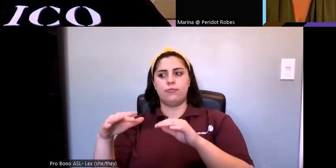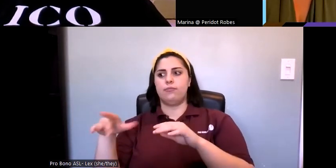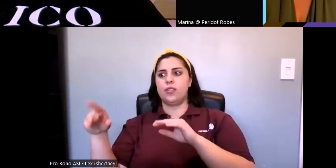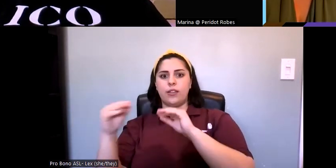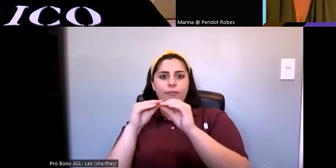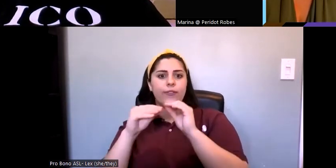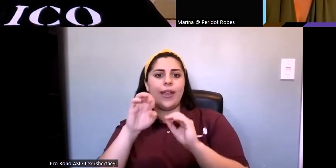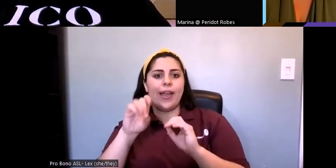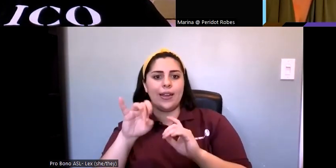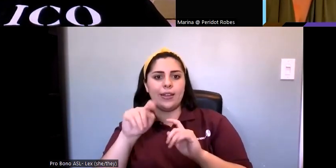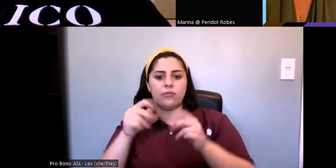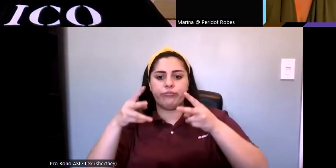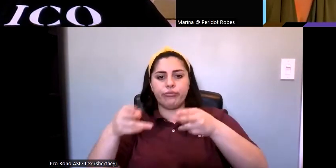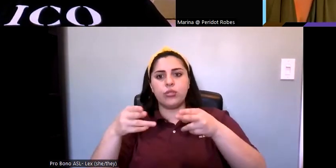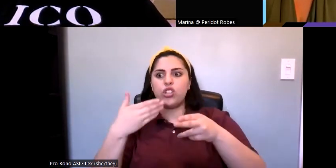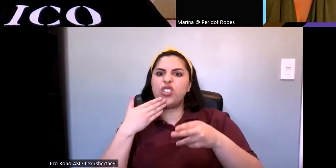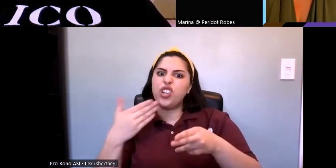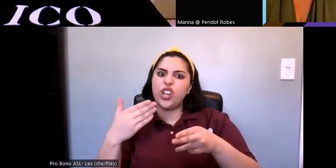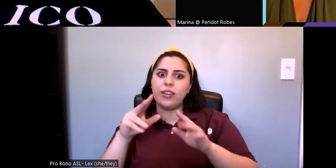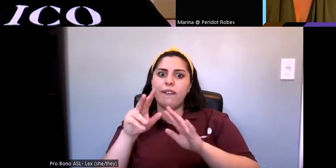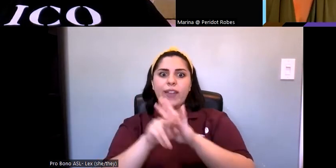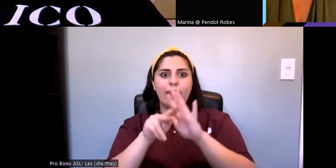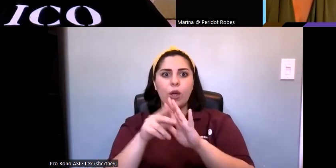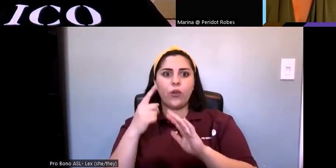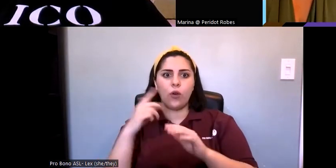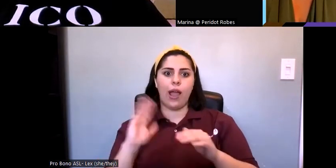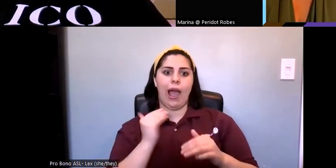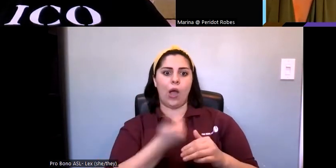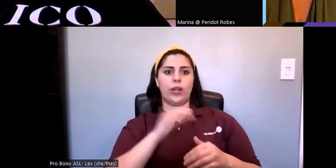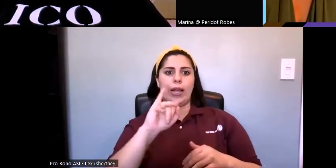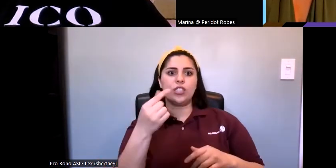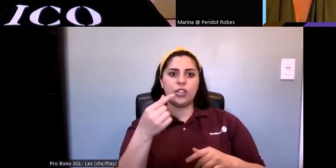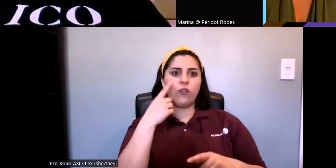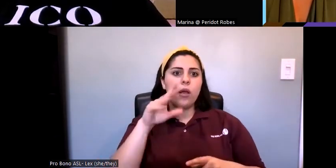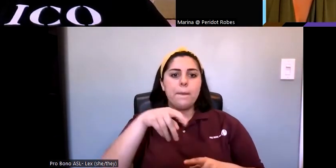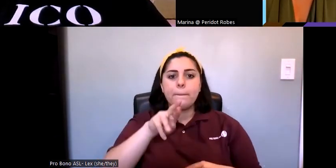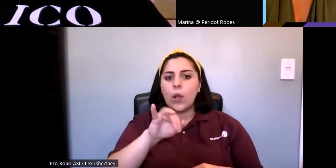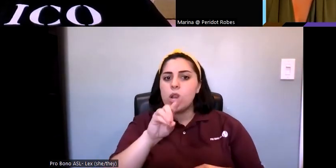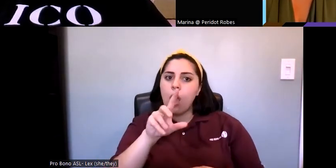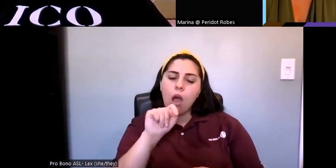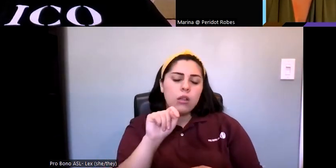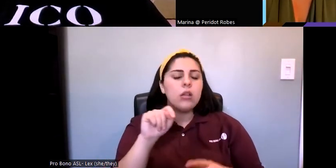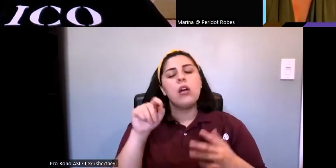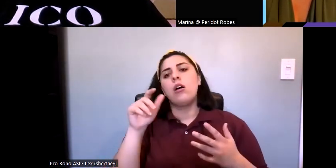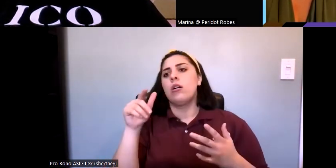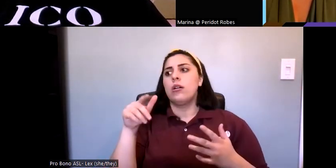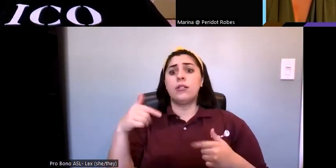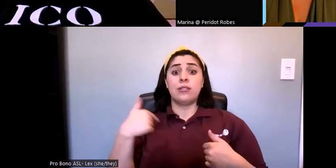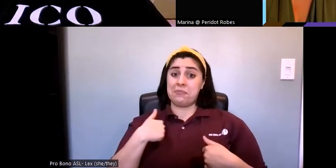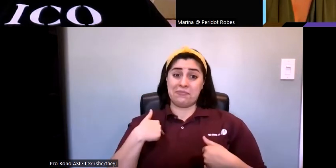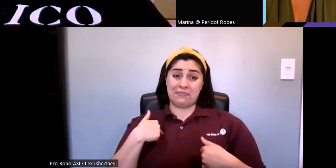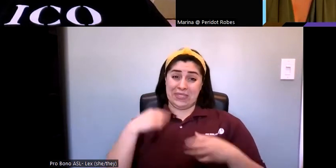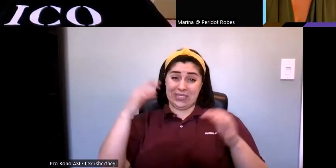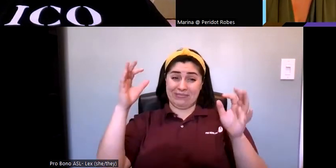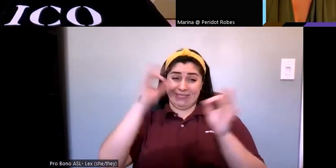Peridot. I think that video is what sold out the Velvet line, you know, because I don't do a lot of work into marketing. I barely send out emails